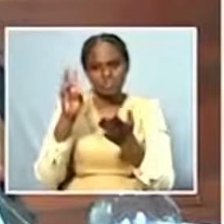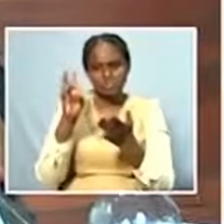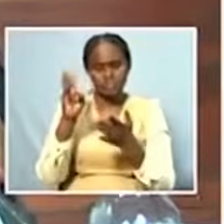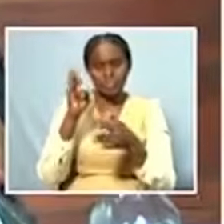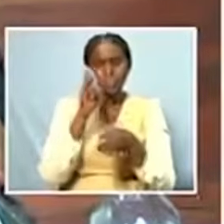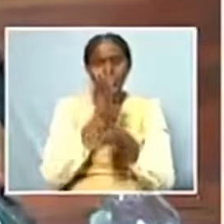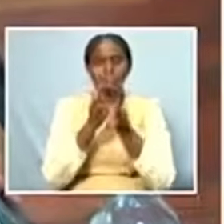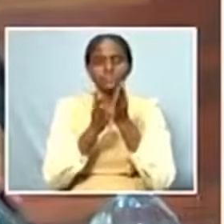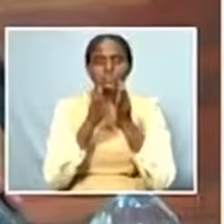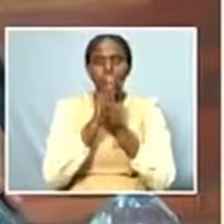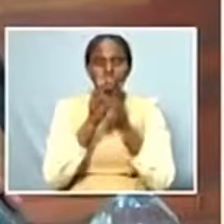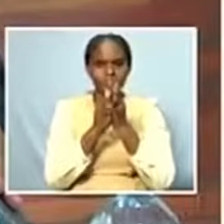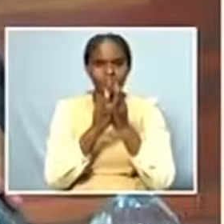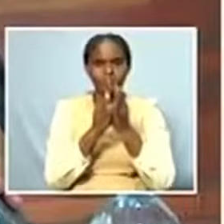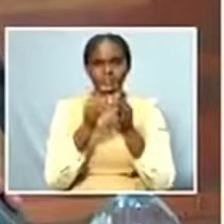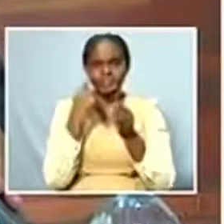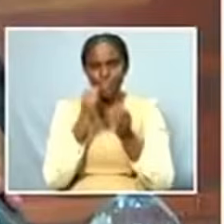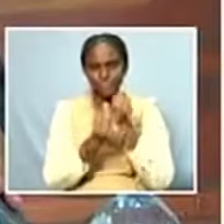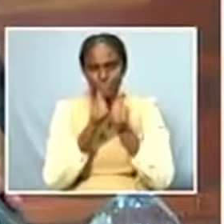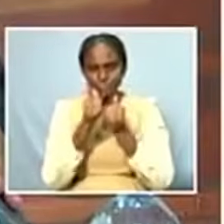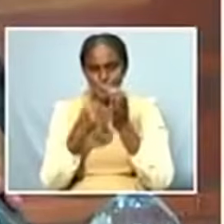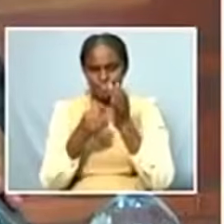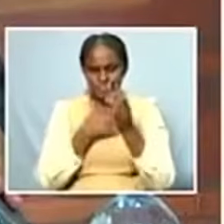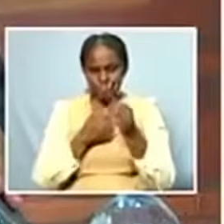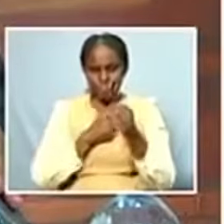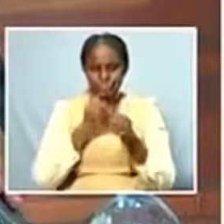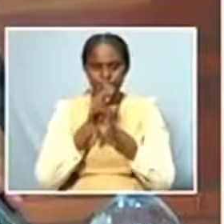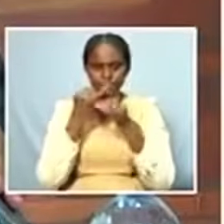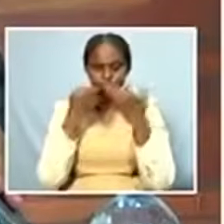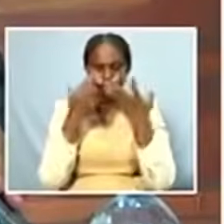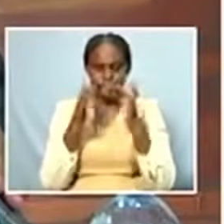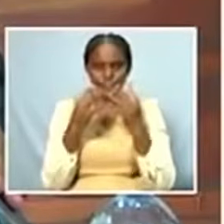contracts, the ones I just mentioned.